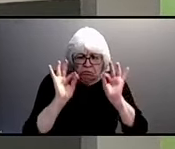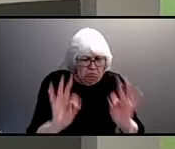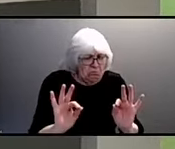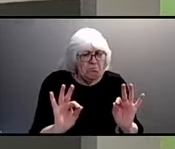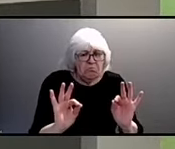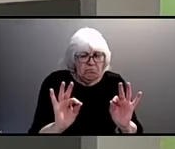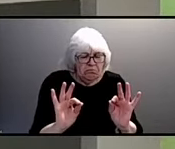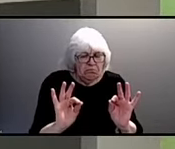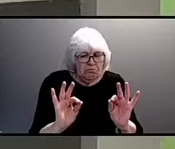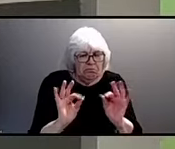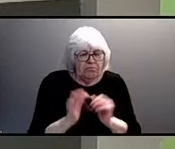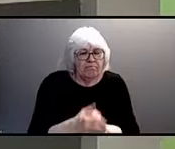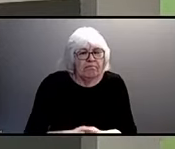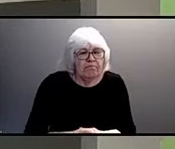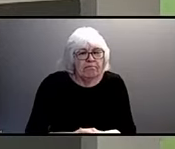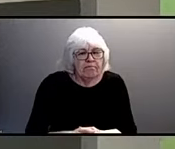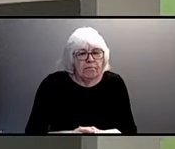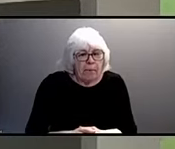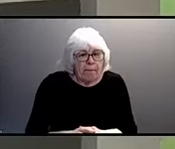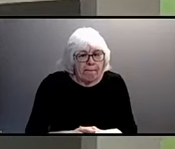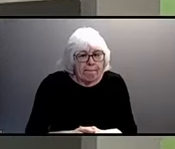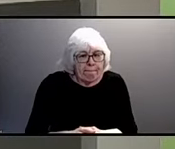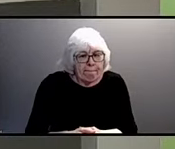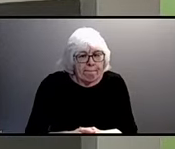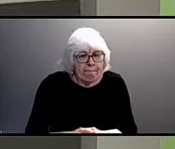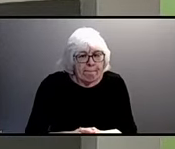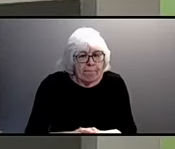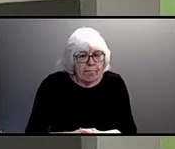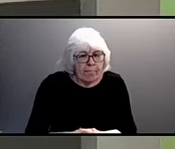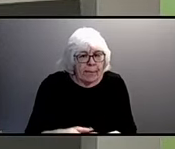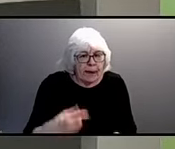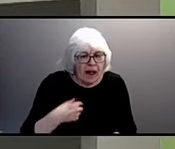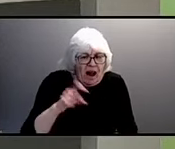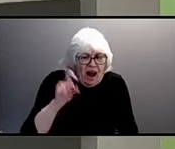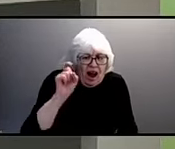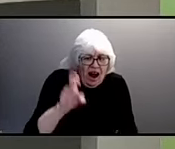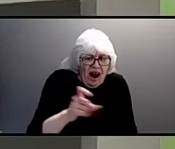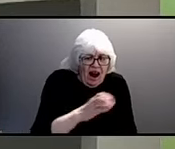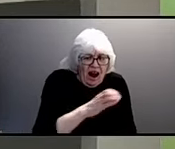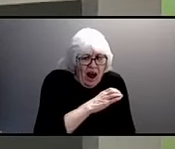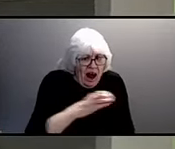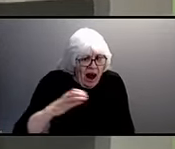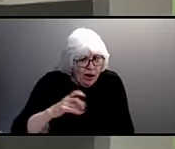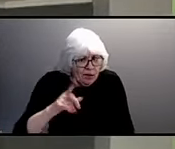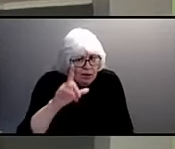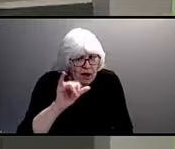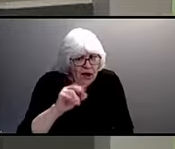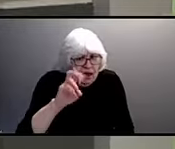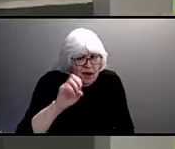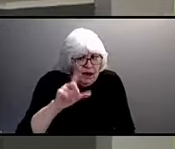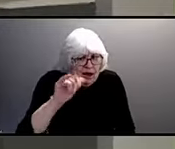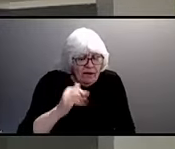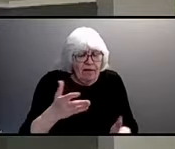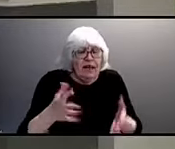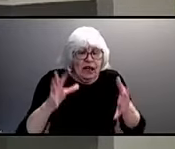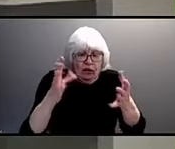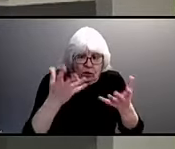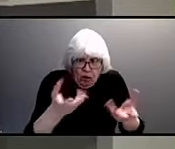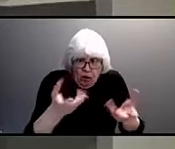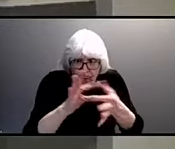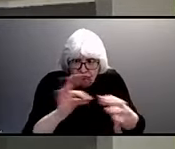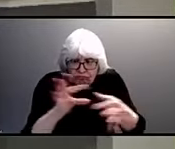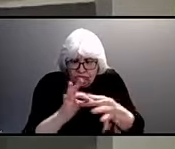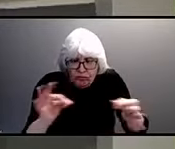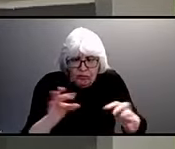I'm going to ask Councillor Lovelace if she wants to say a few words before we wrap up. Ma'am?